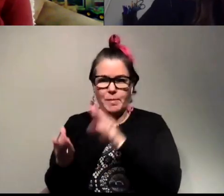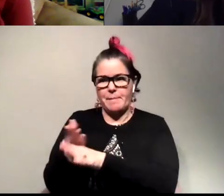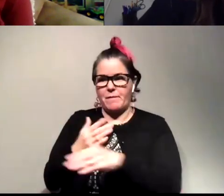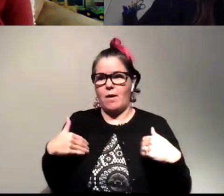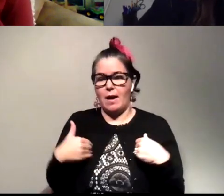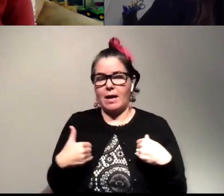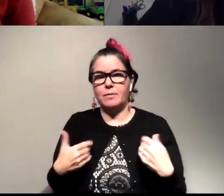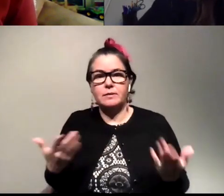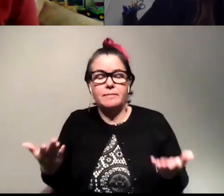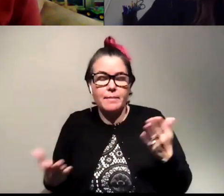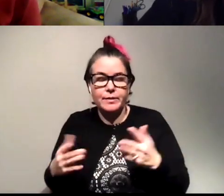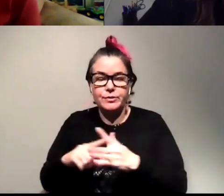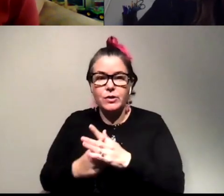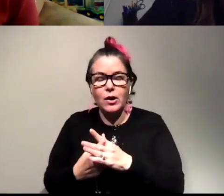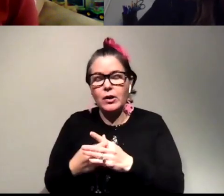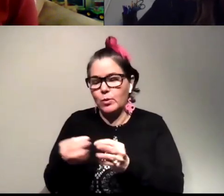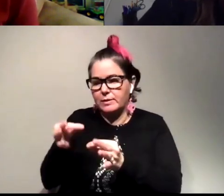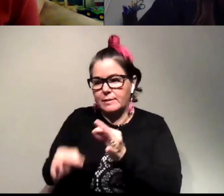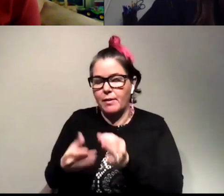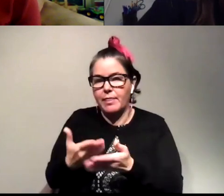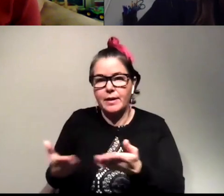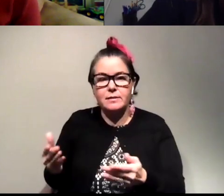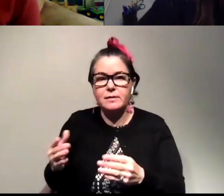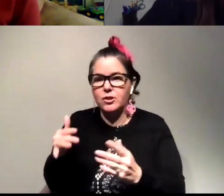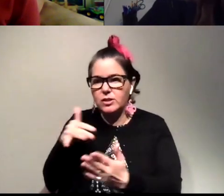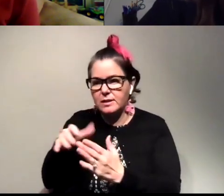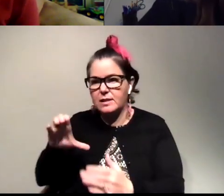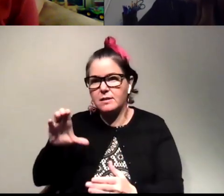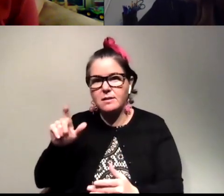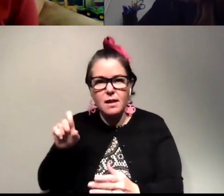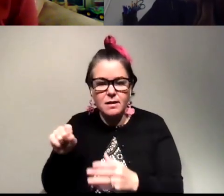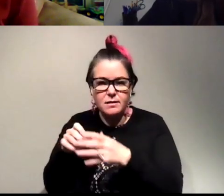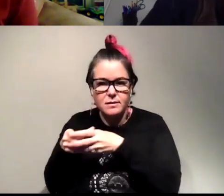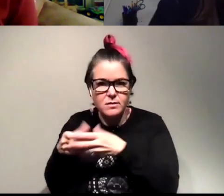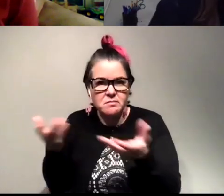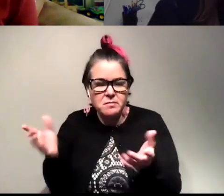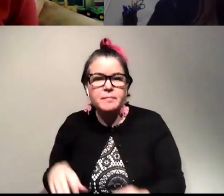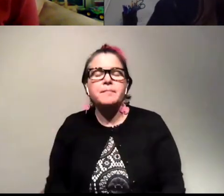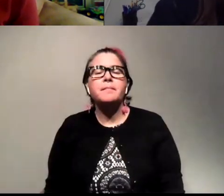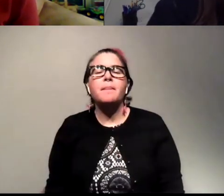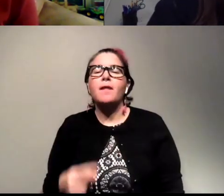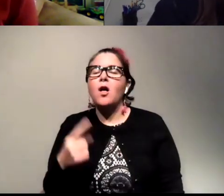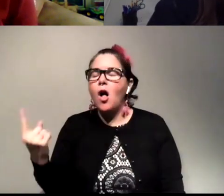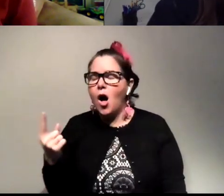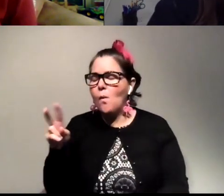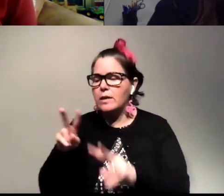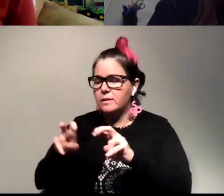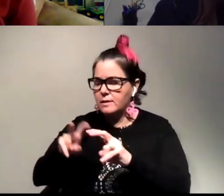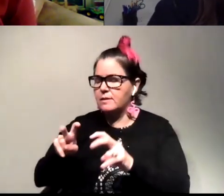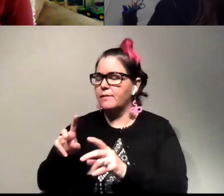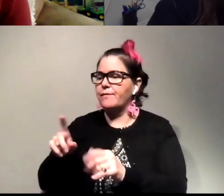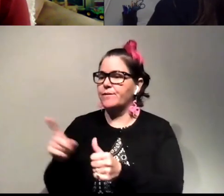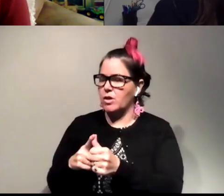animals, starting in more simple things like just studying cells. But we always study the effects of drugs on